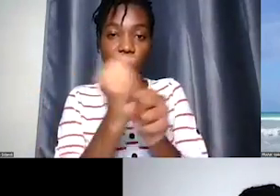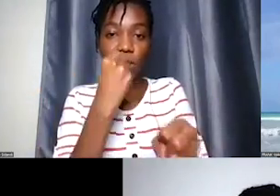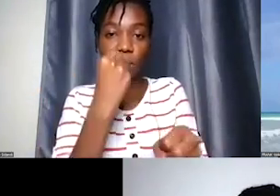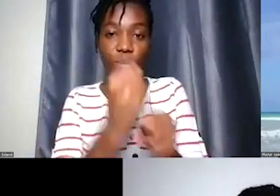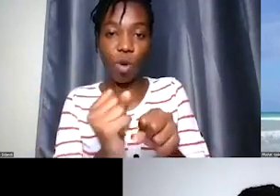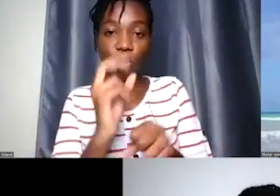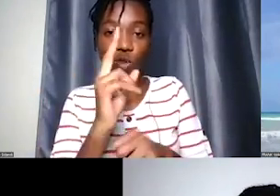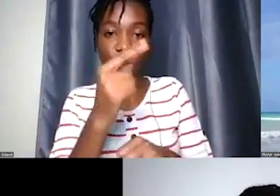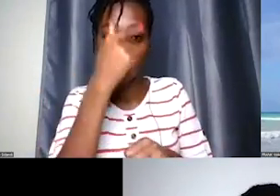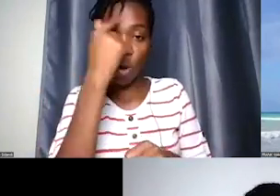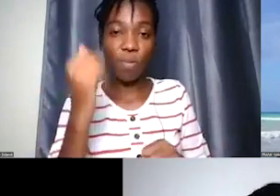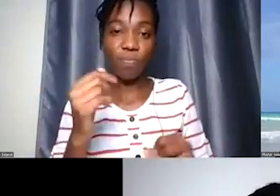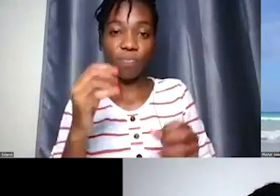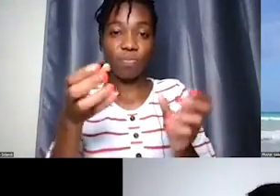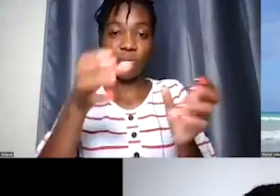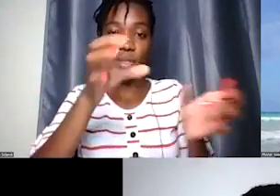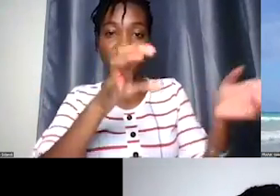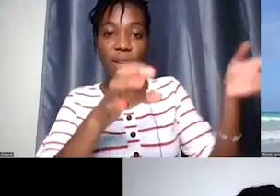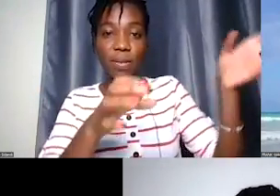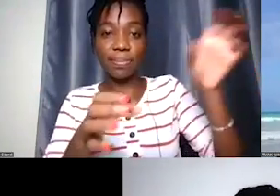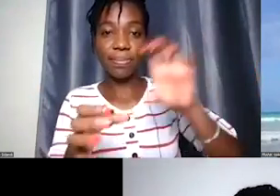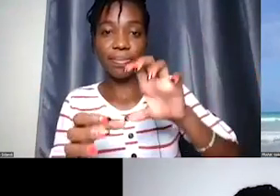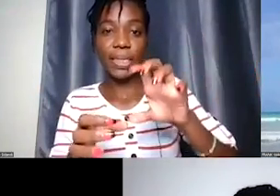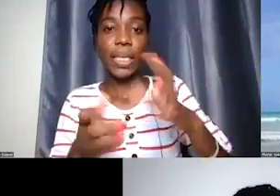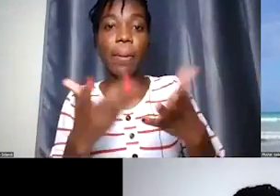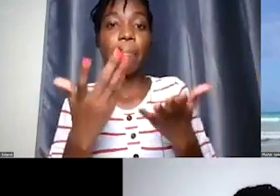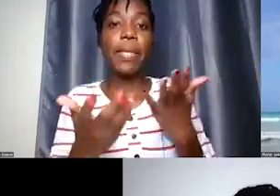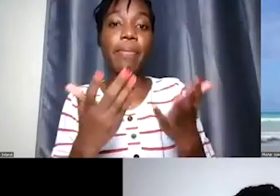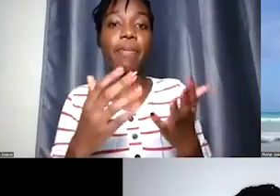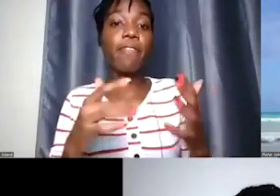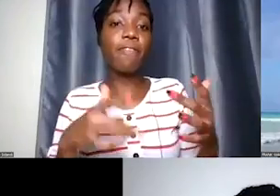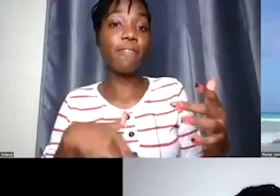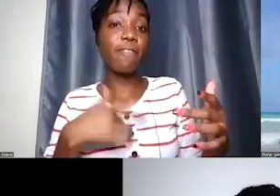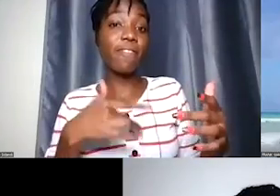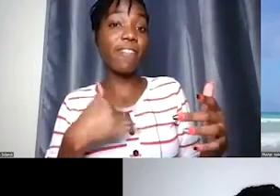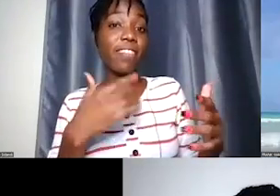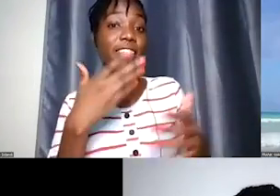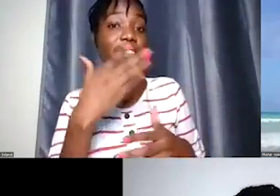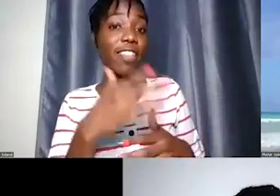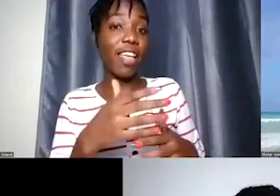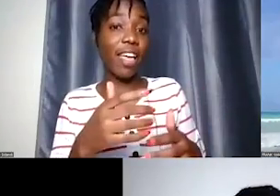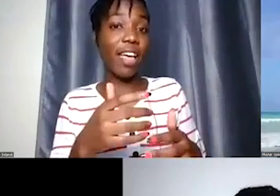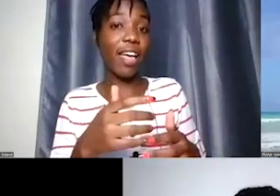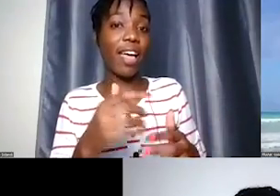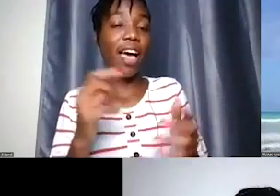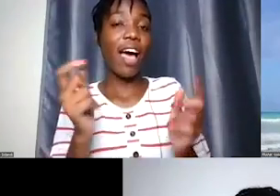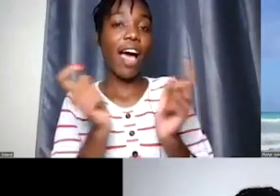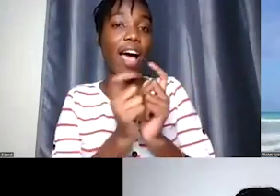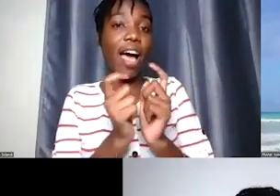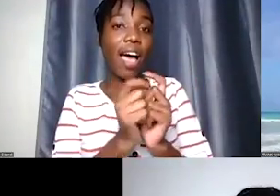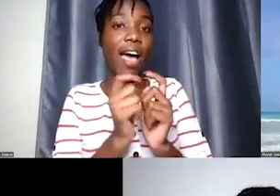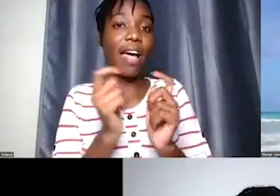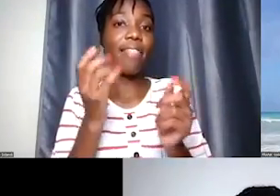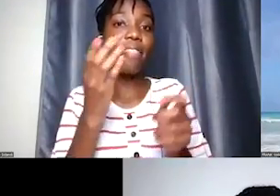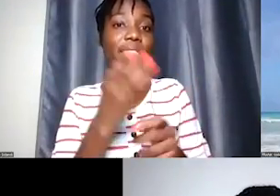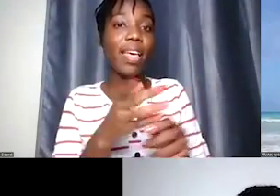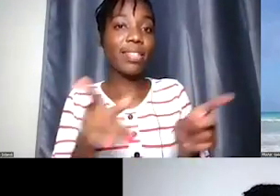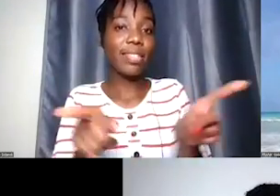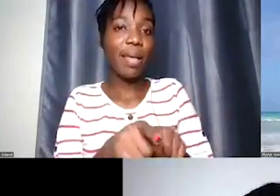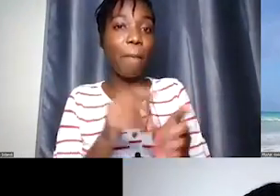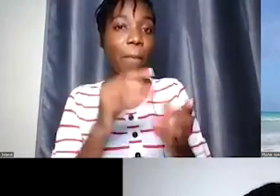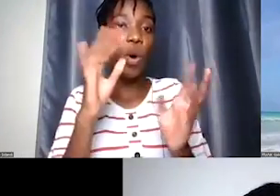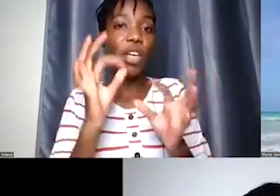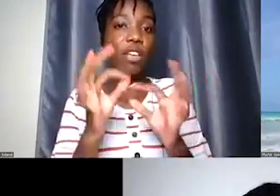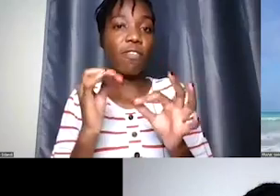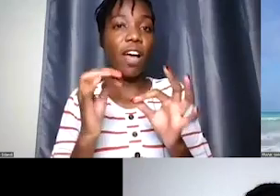the chemistry, the feelings will be there and the heart will be there, because especially if you have children together, then that